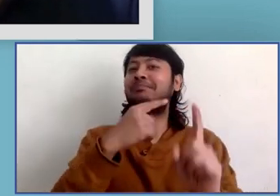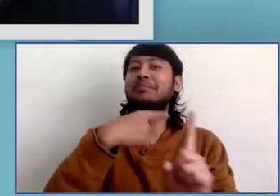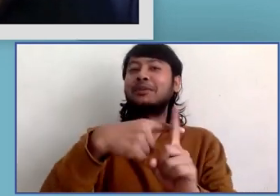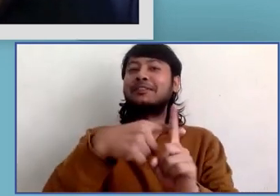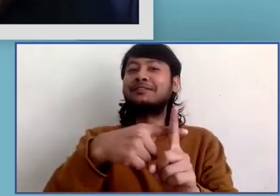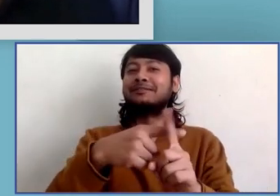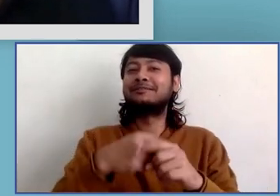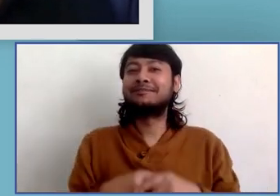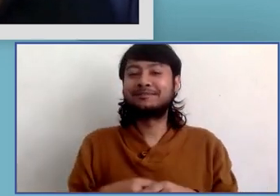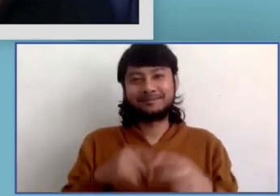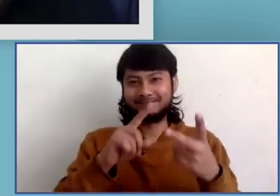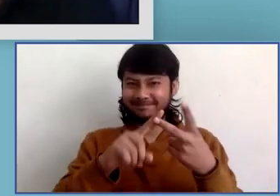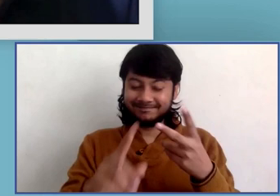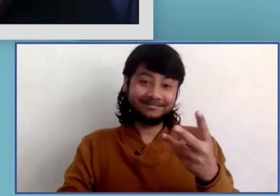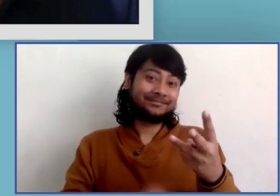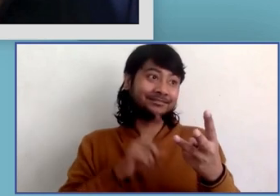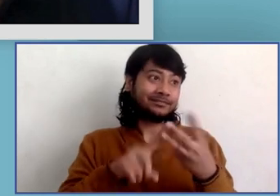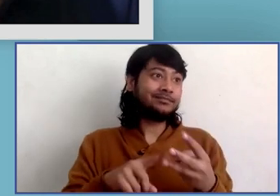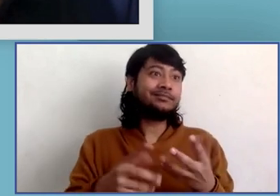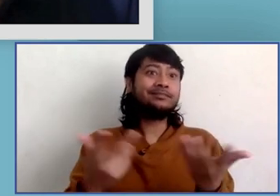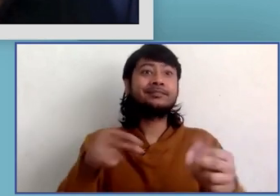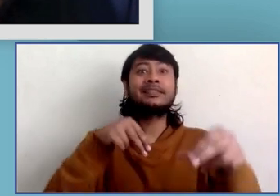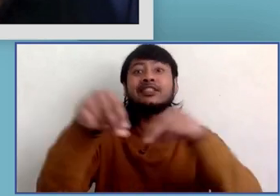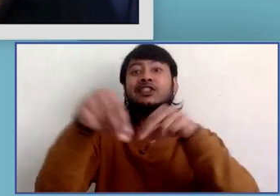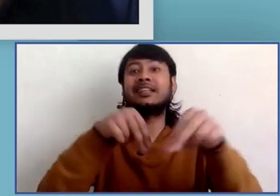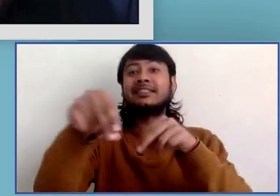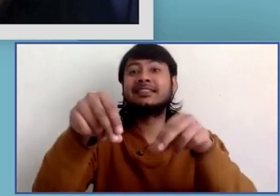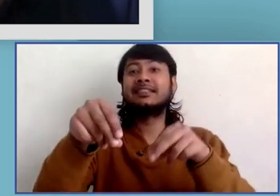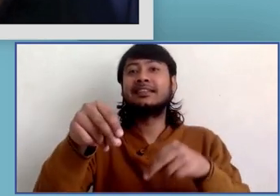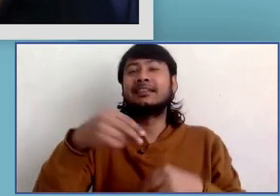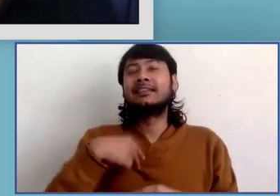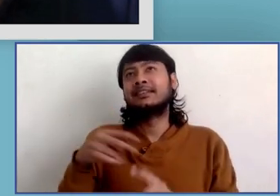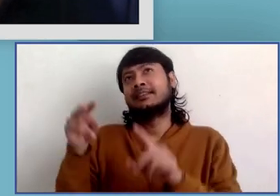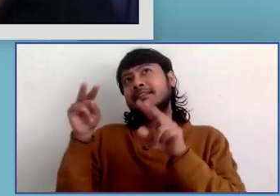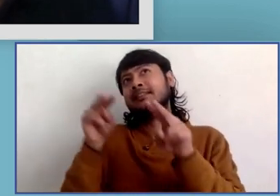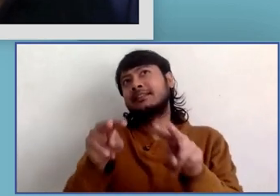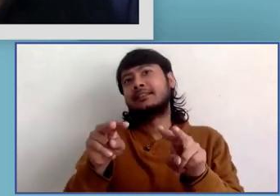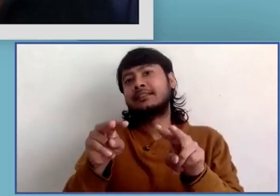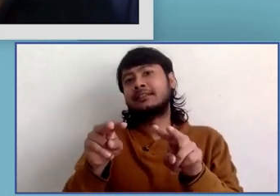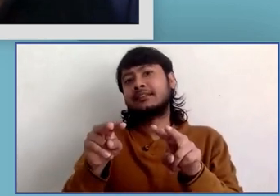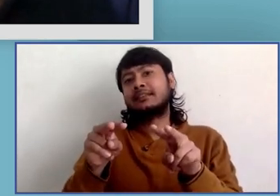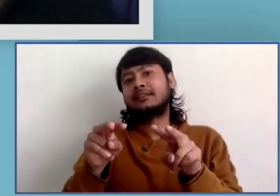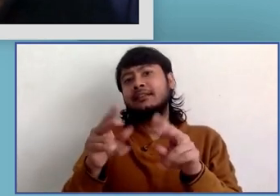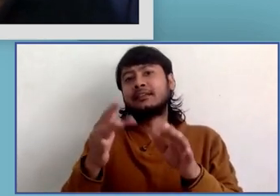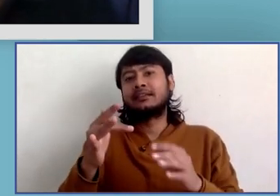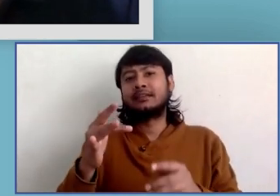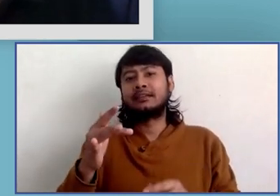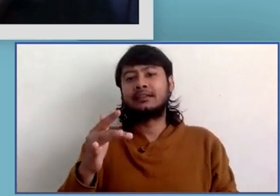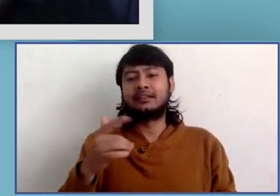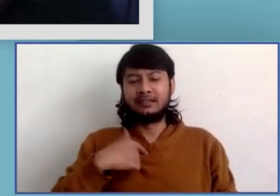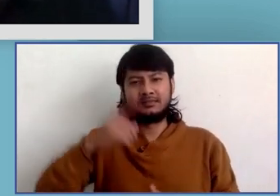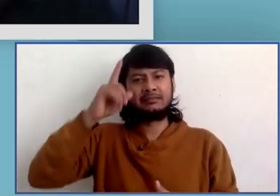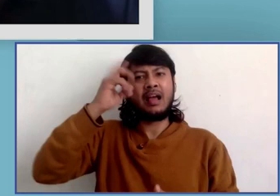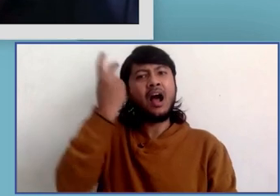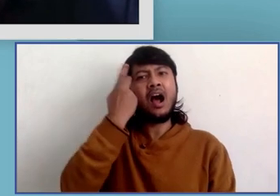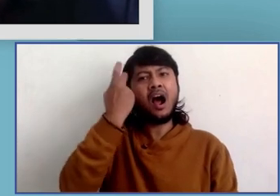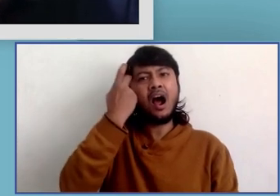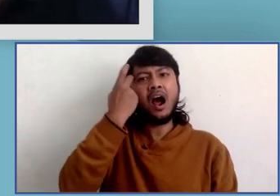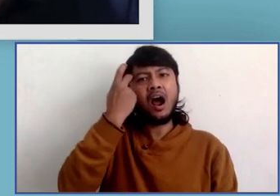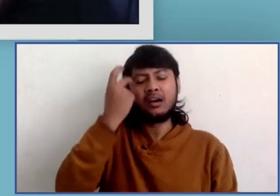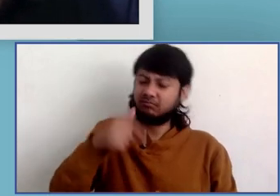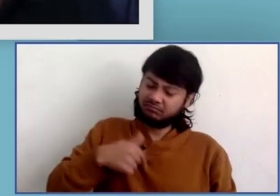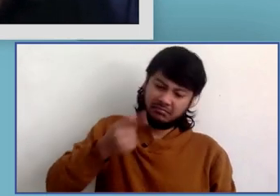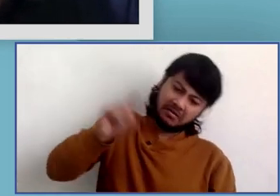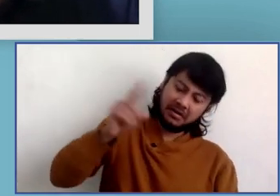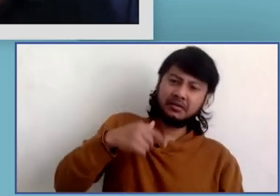I think in chess, it's very important not to have very strong opinions on what is right and wrong. You must be willing to